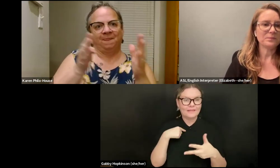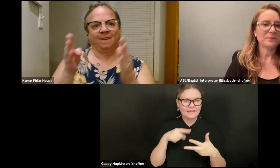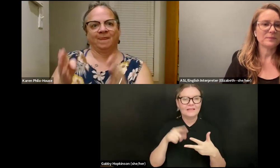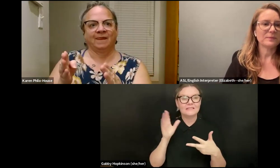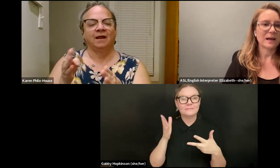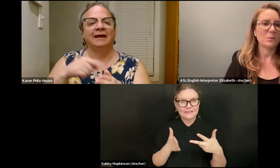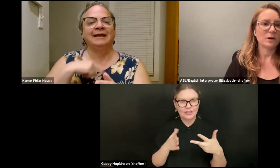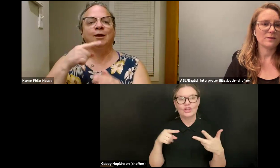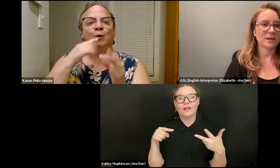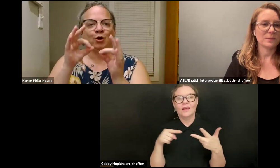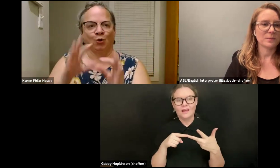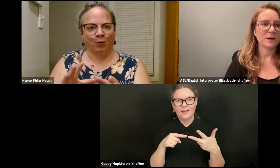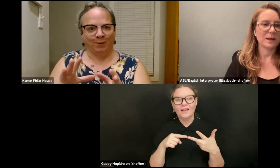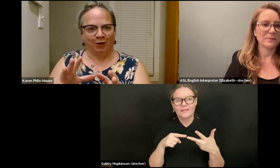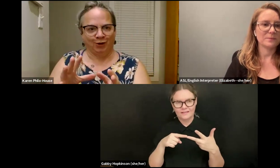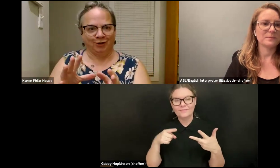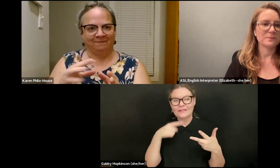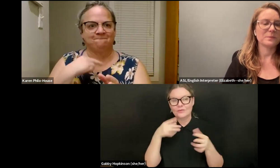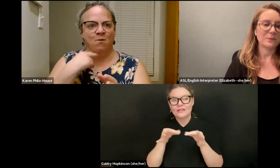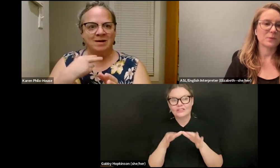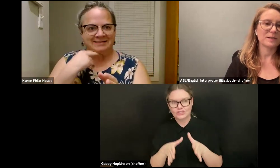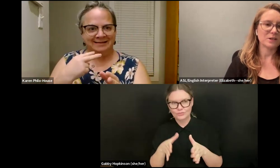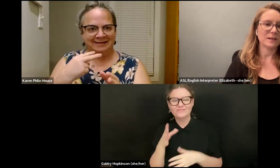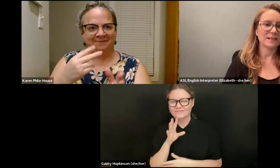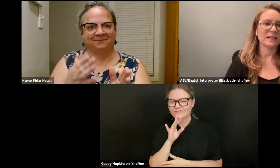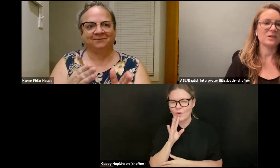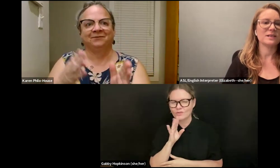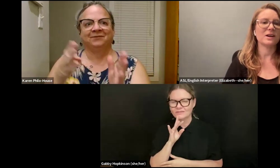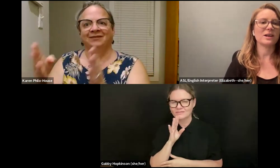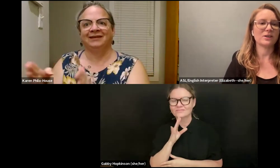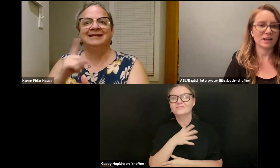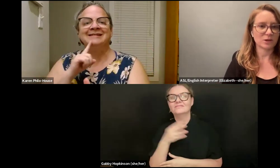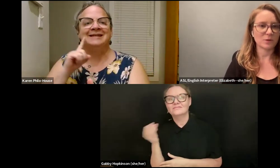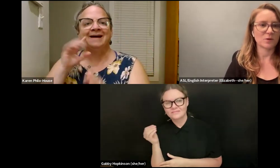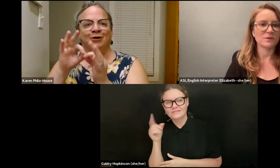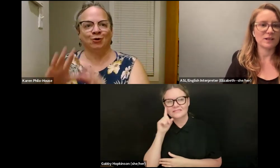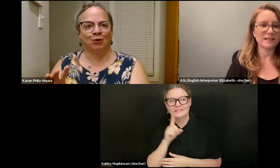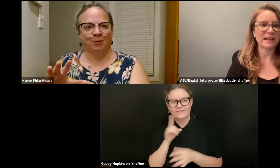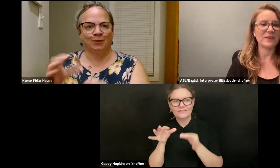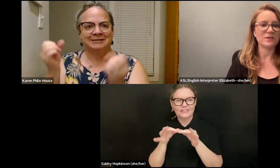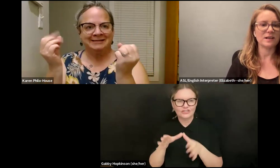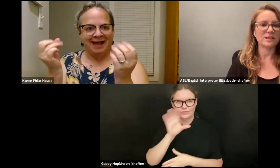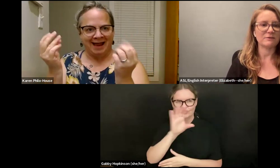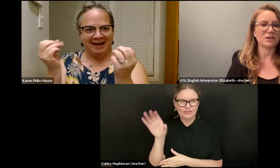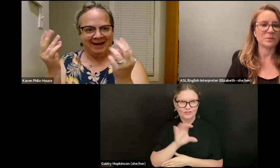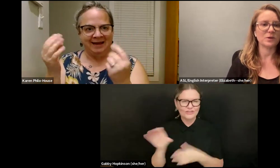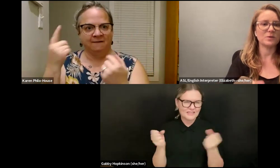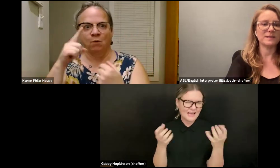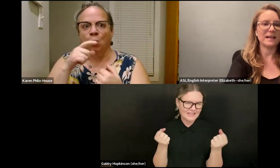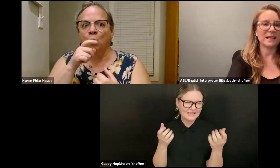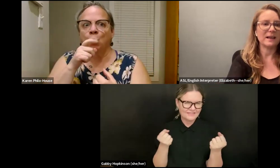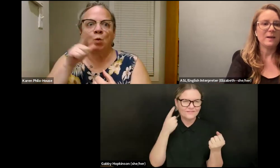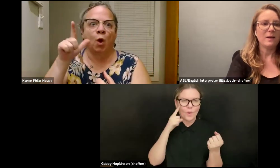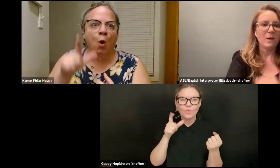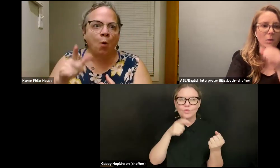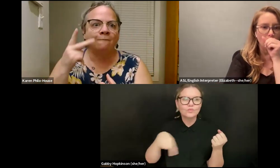Um, I'm one of the I'm the presenter basically. You see our hearing interpreter who's voicing, and then you see our deaf interpreter